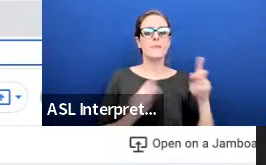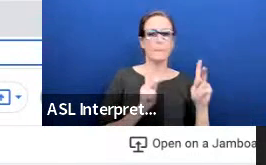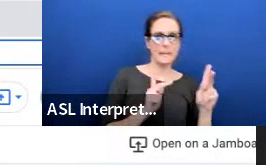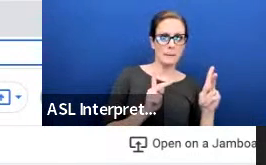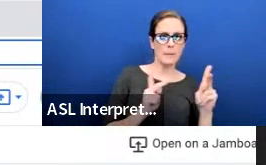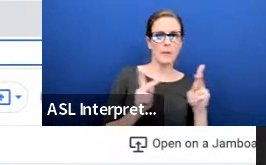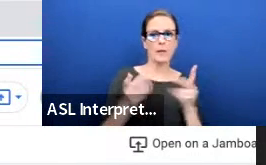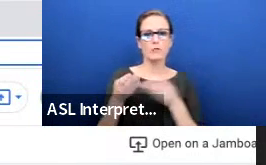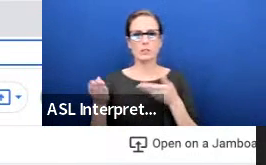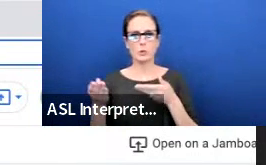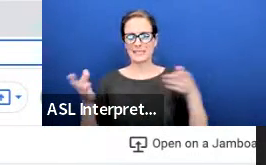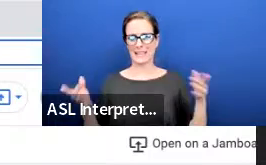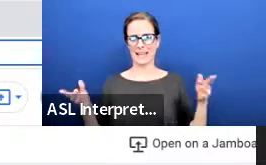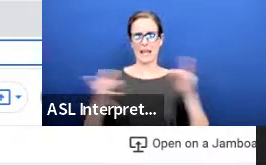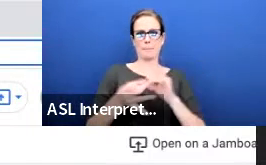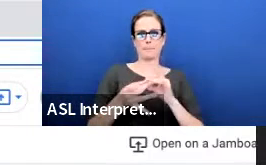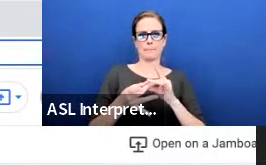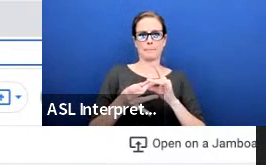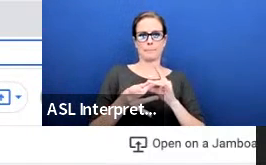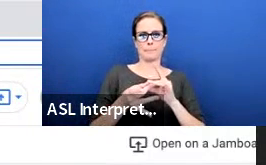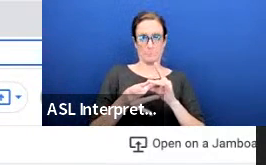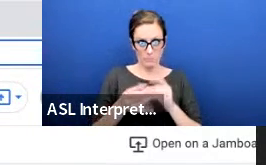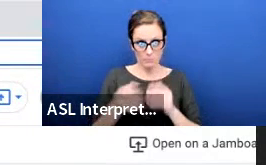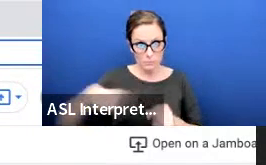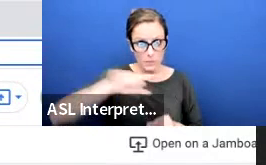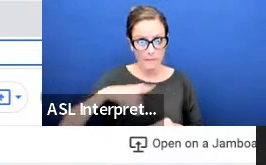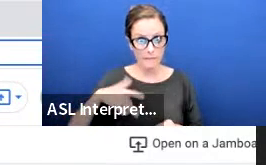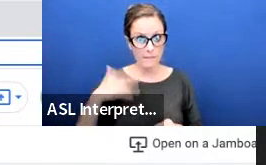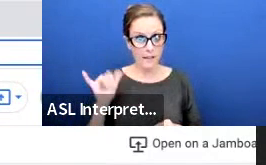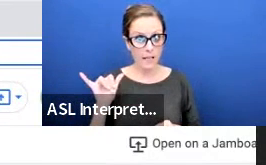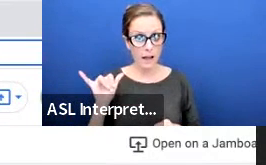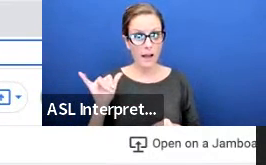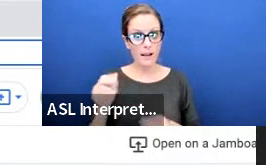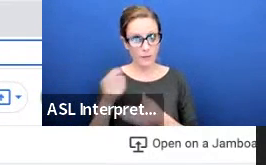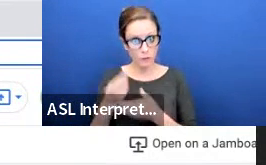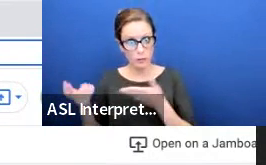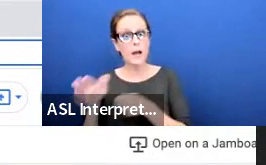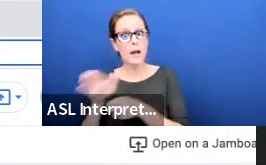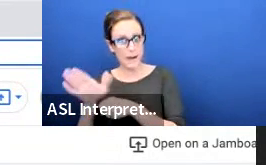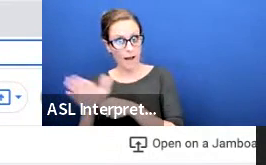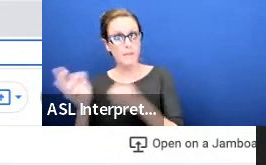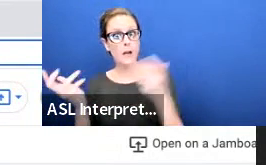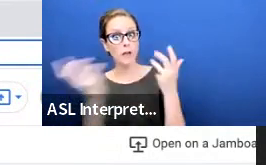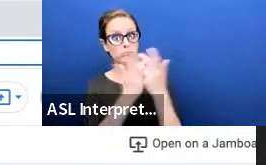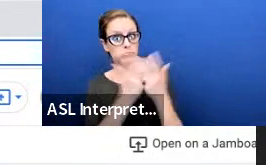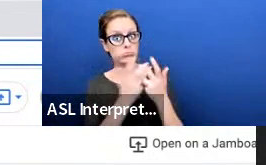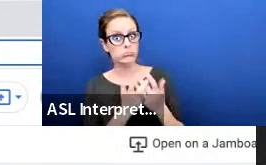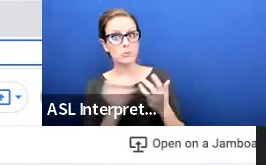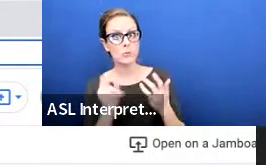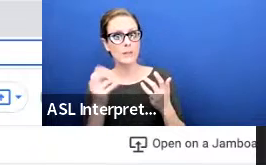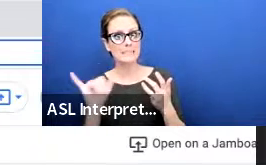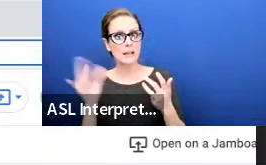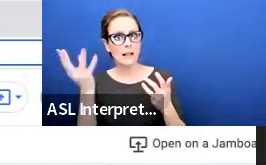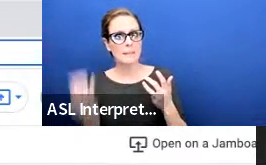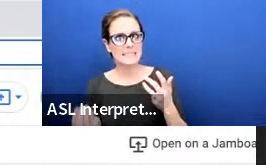enough resources to achieve goal number 1, or is there things that are still